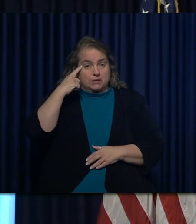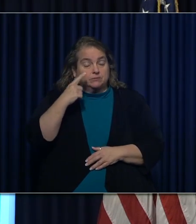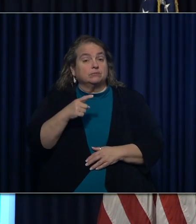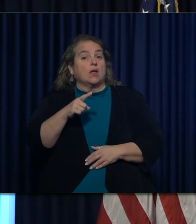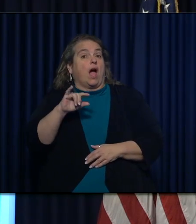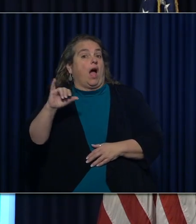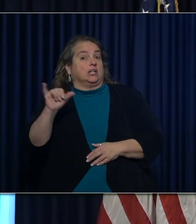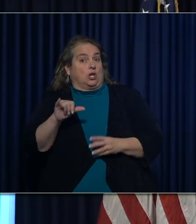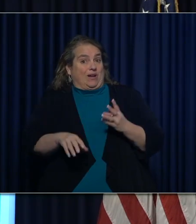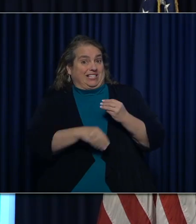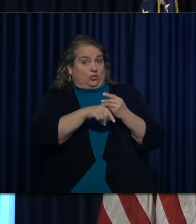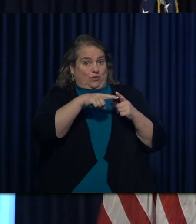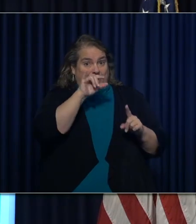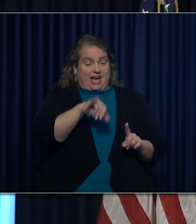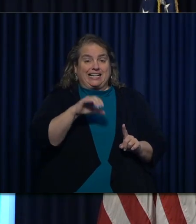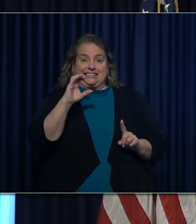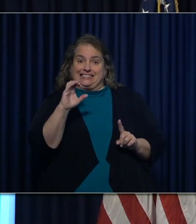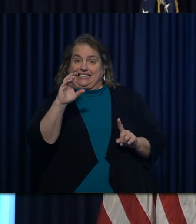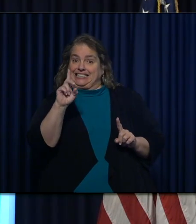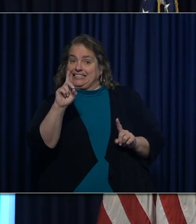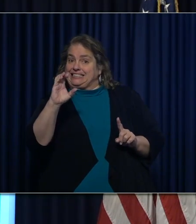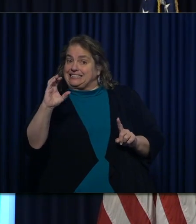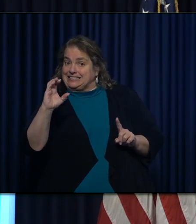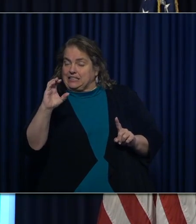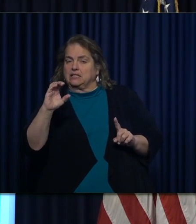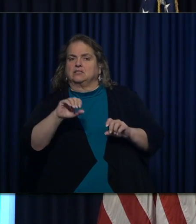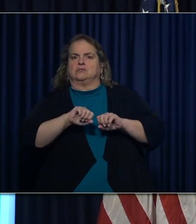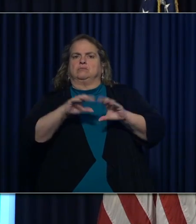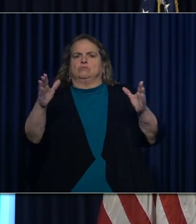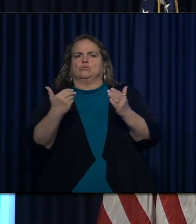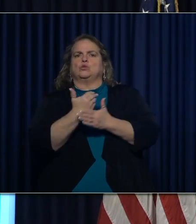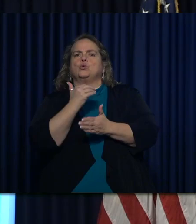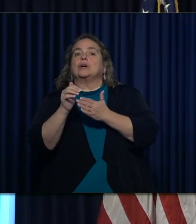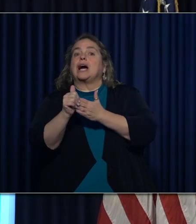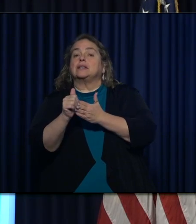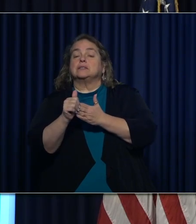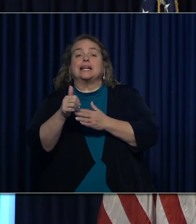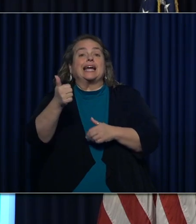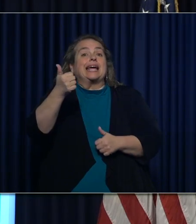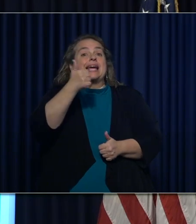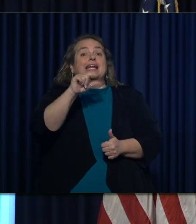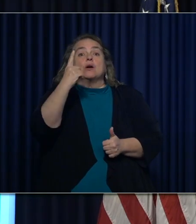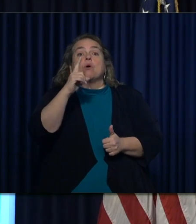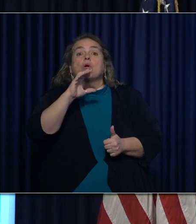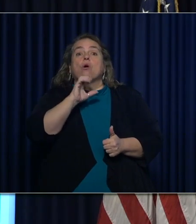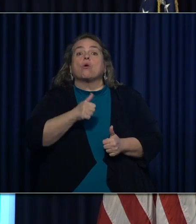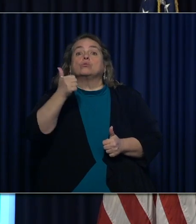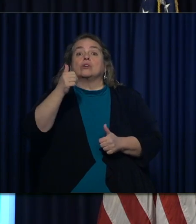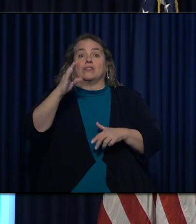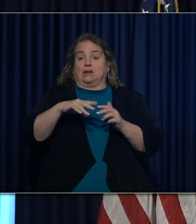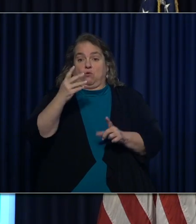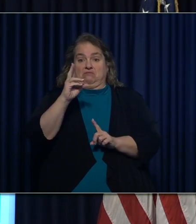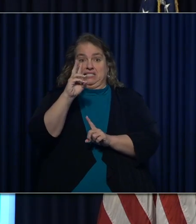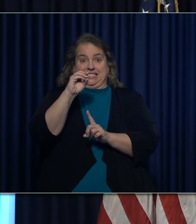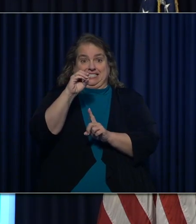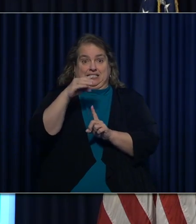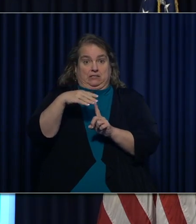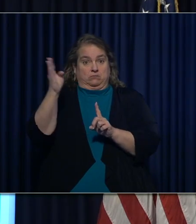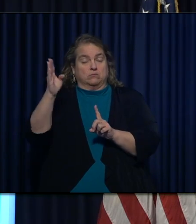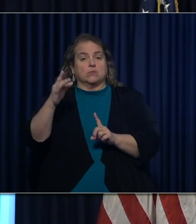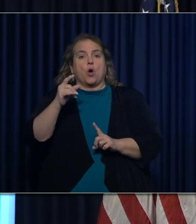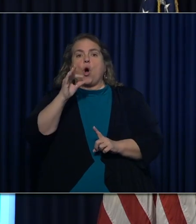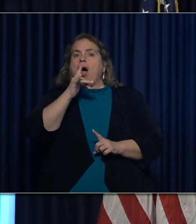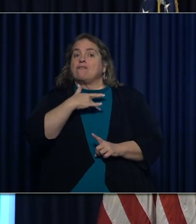some new guidance, and that is that they are recommending anyone over 60 or people who have heart, lung,